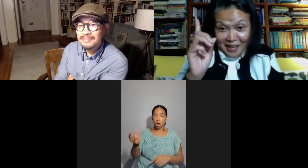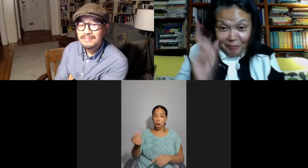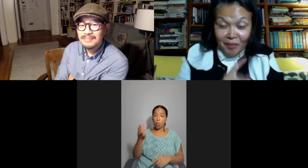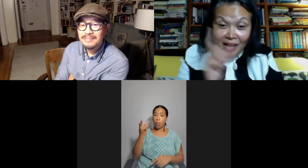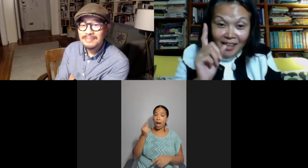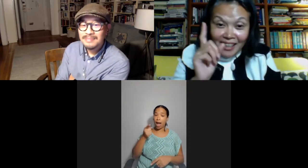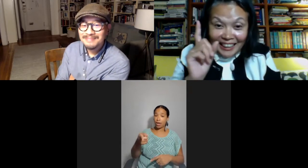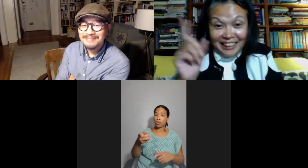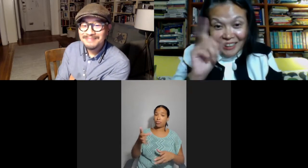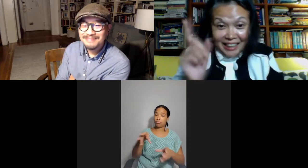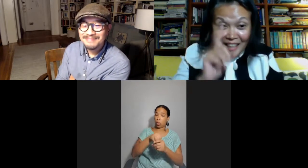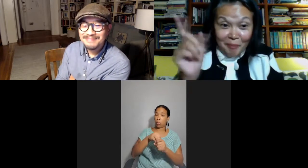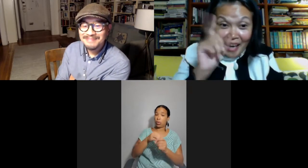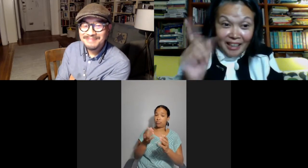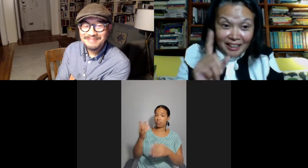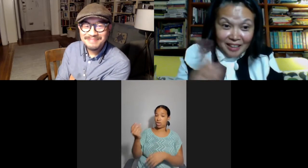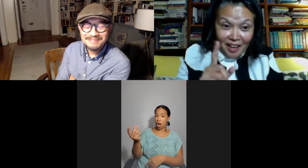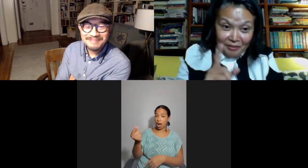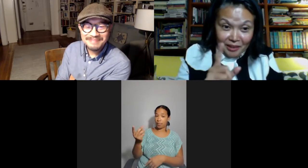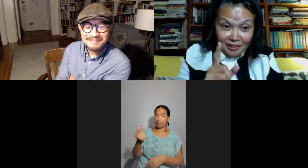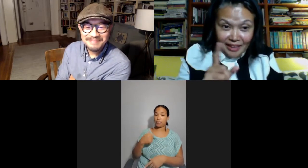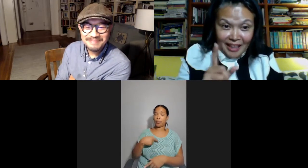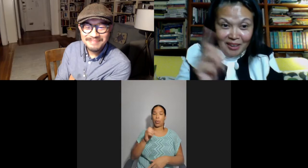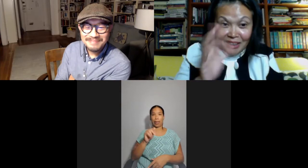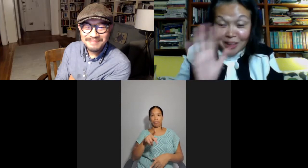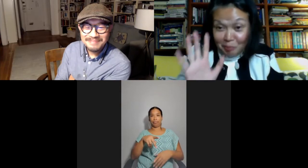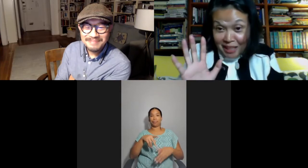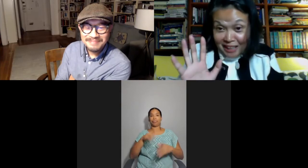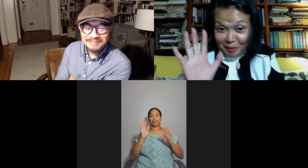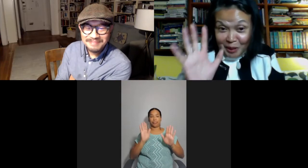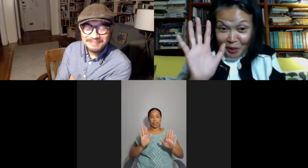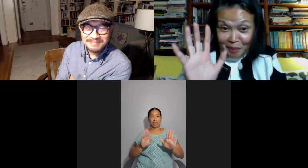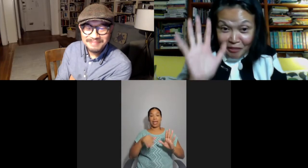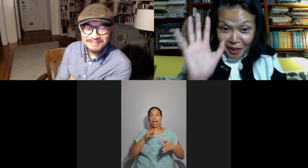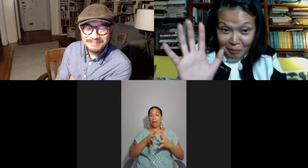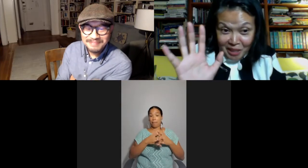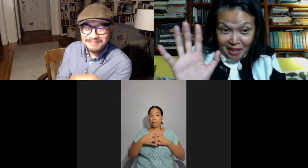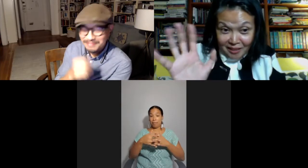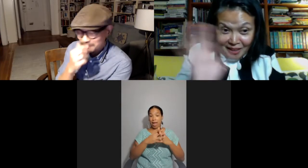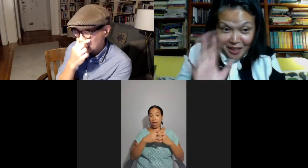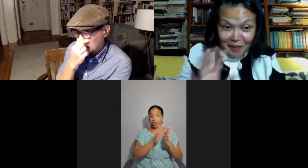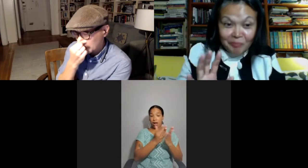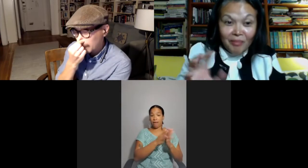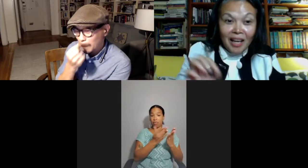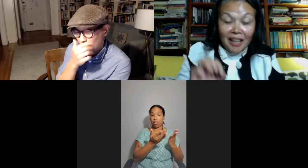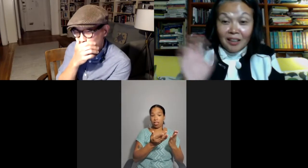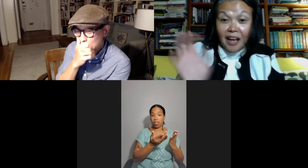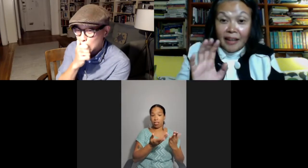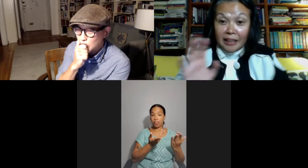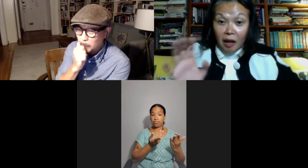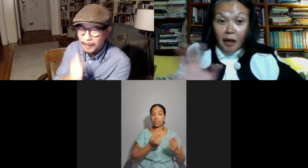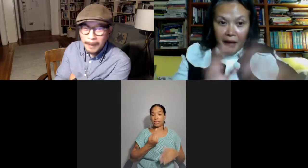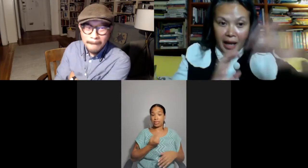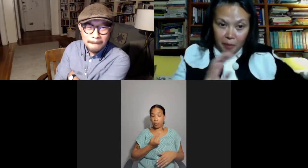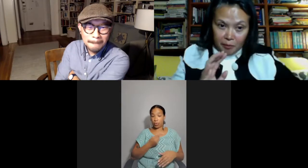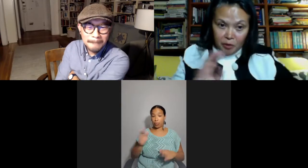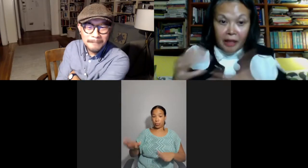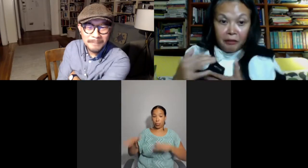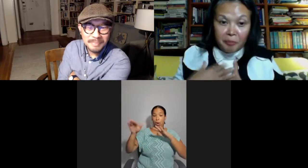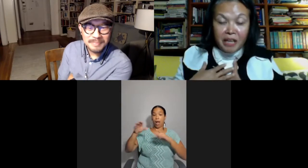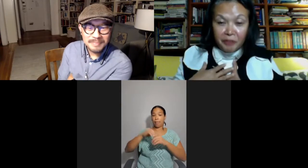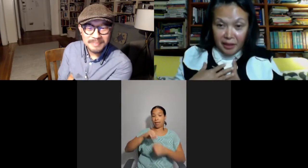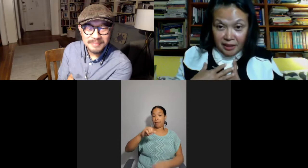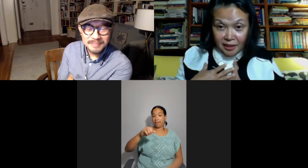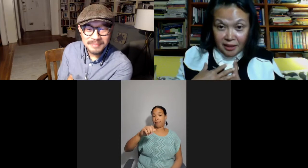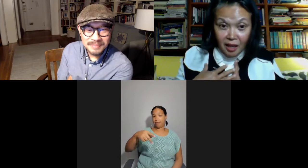okay, here's in an American novel. Now, this is just me as someone who grew up in the Philippines, you know, a dog has all the emblems. While